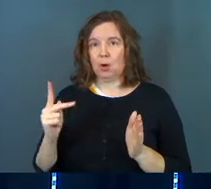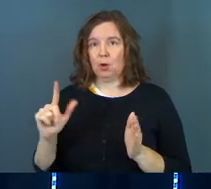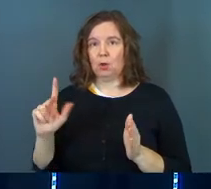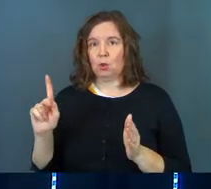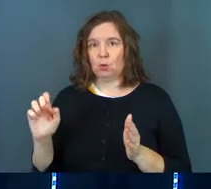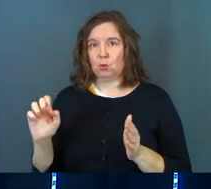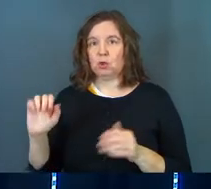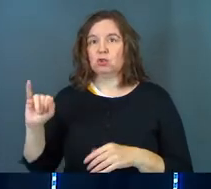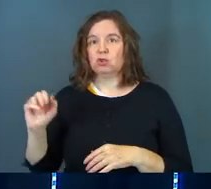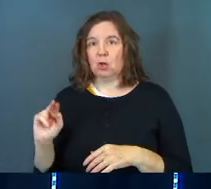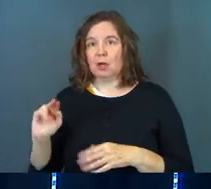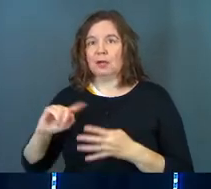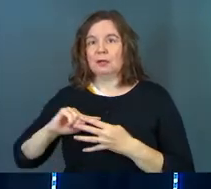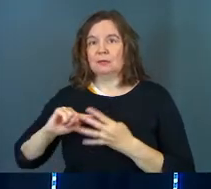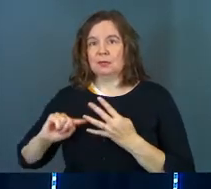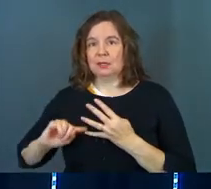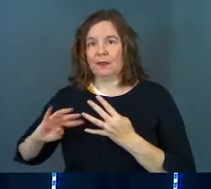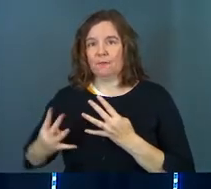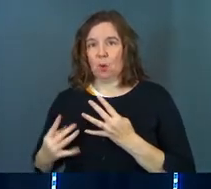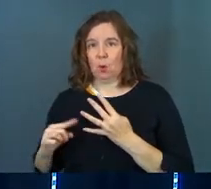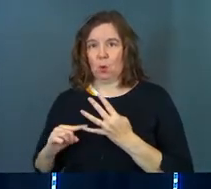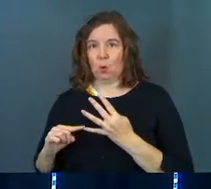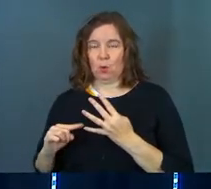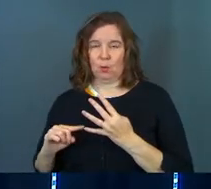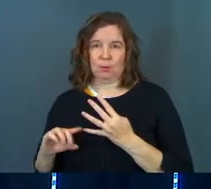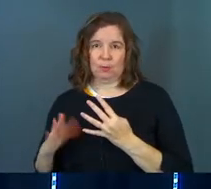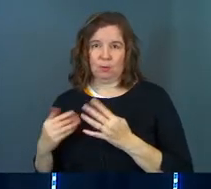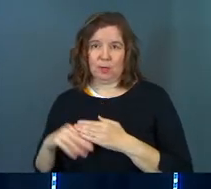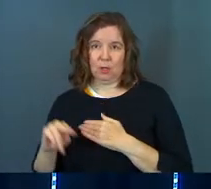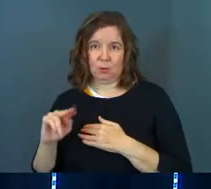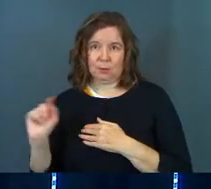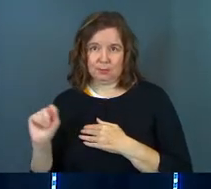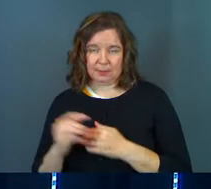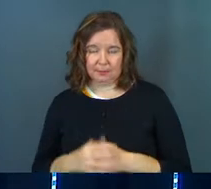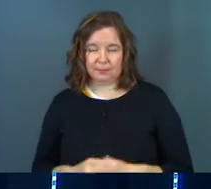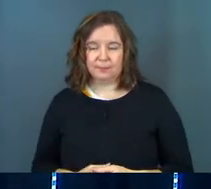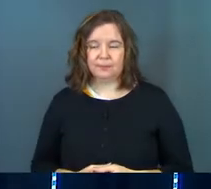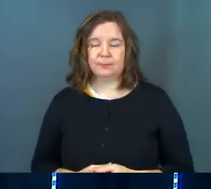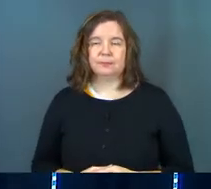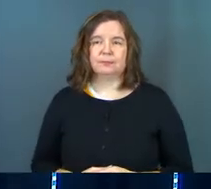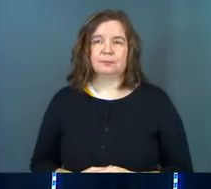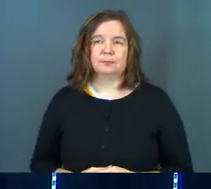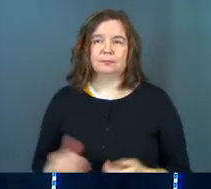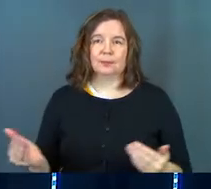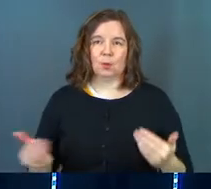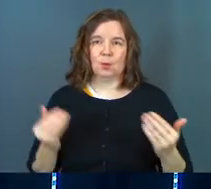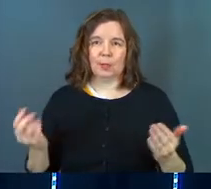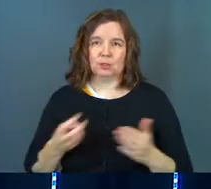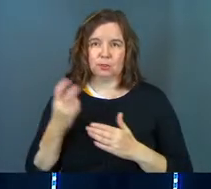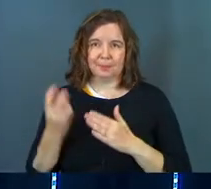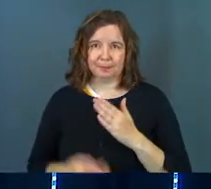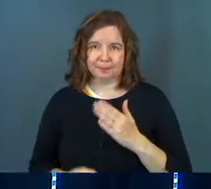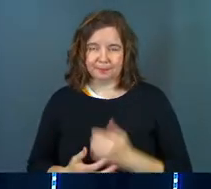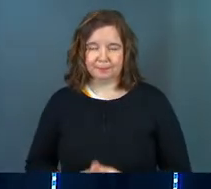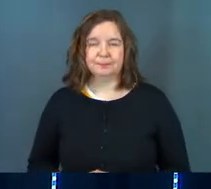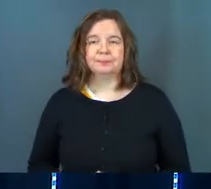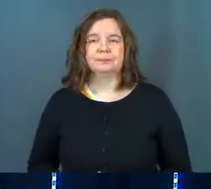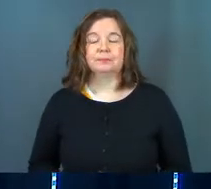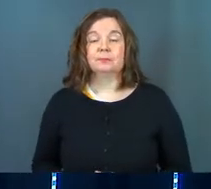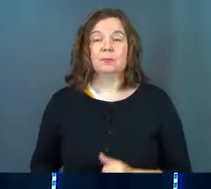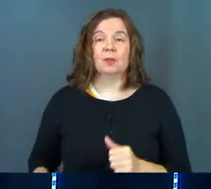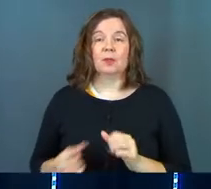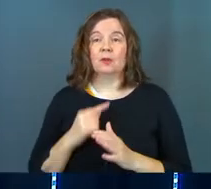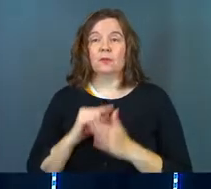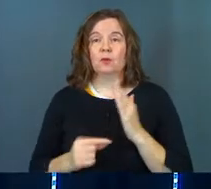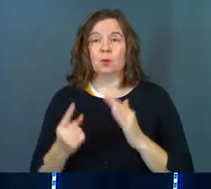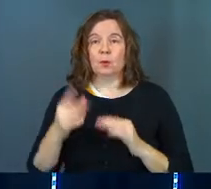Luke, and John. It's the fourth book into the New Testament. So let's jump right in.